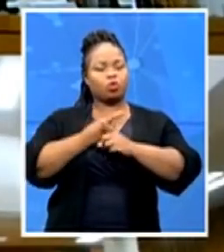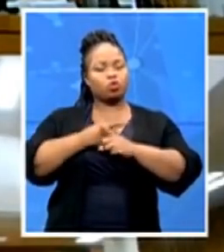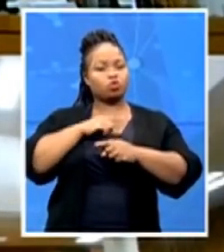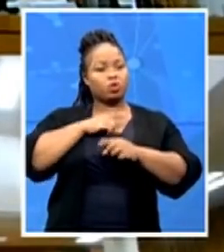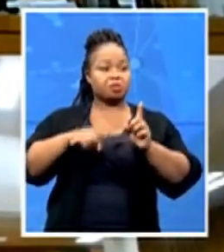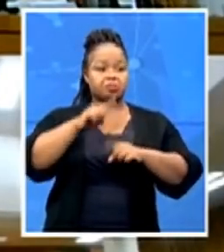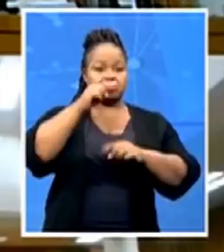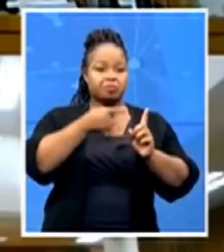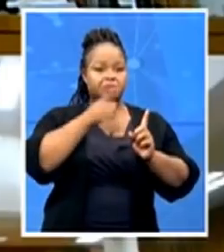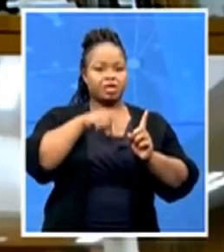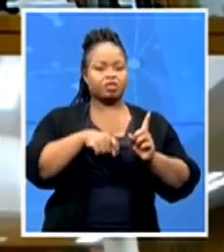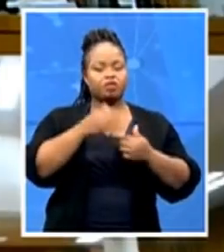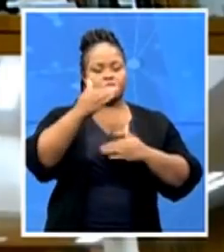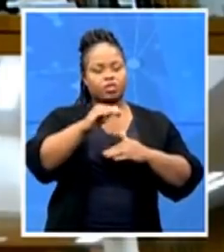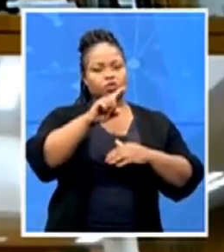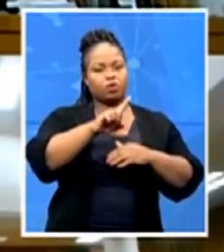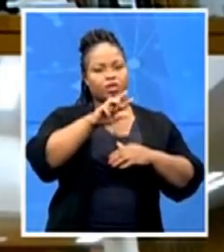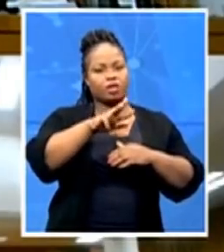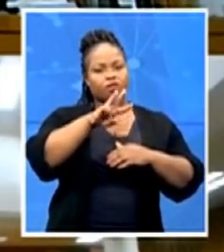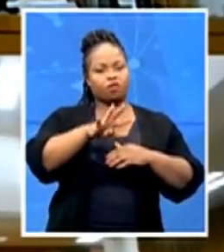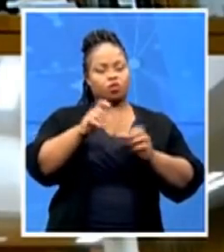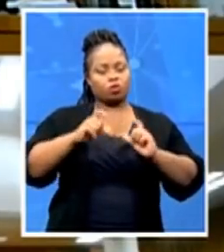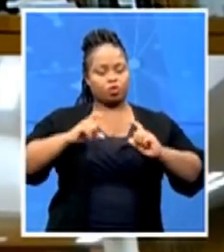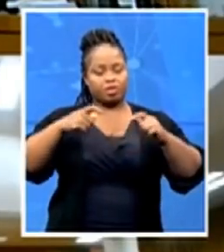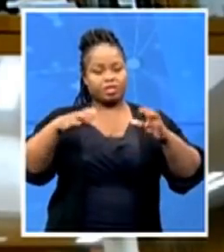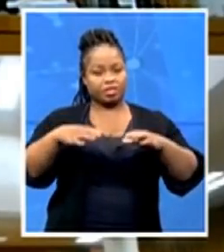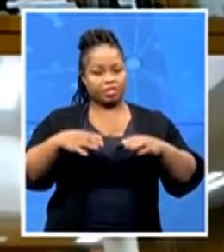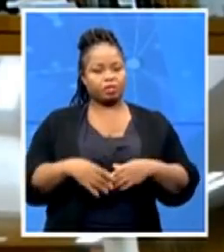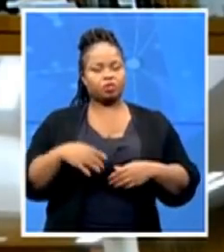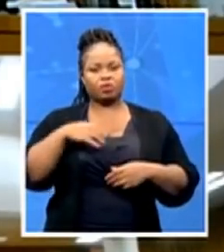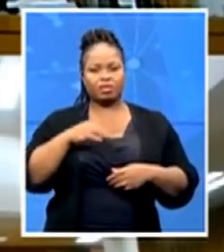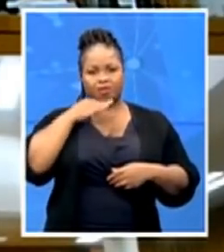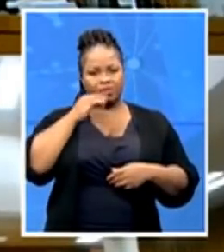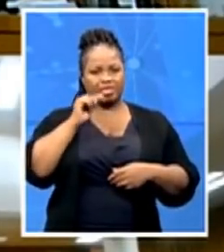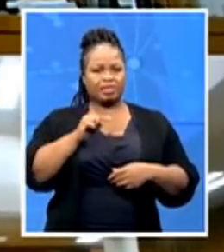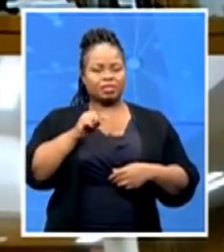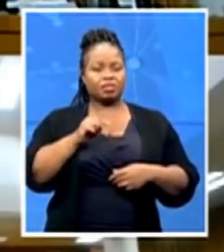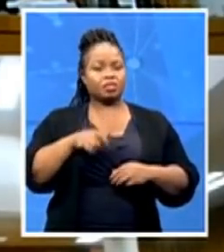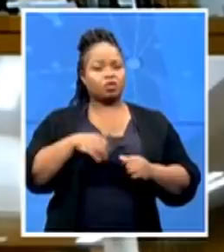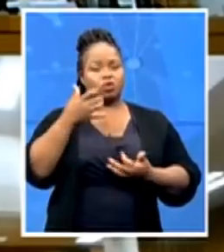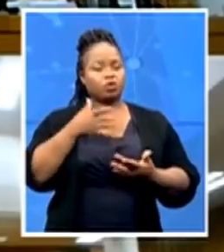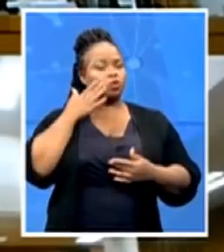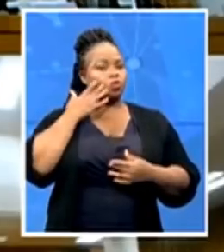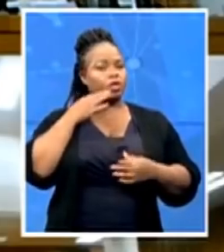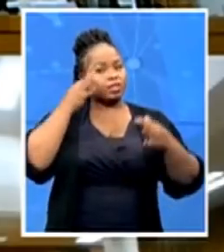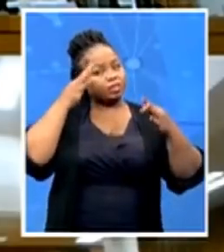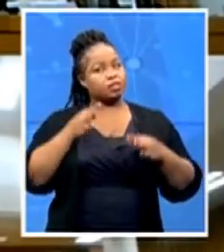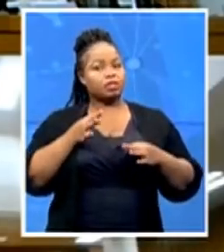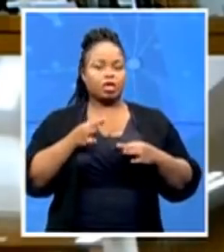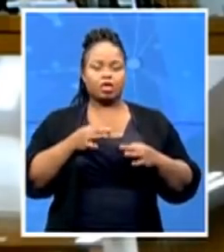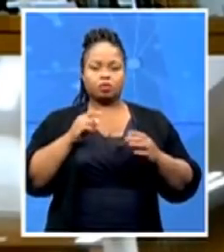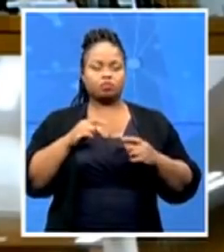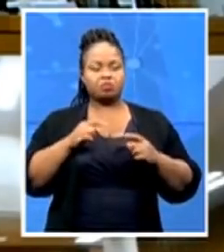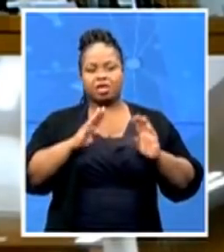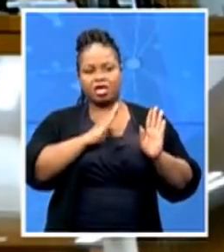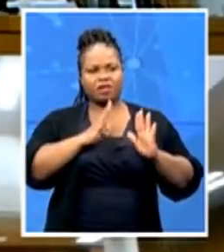Committee is arbitrary, in other words, that it arbitrarily decided that they committed misconduct or were incompetent or